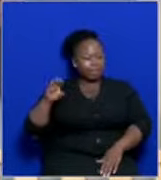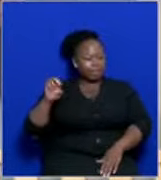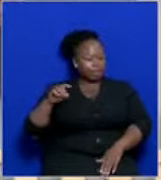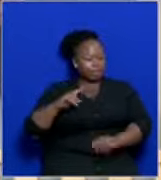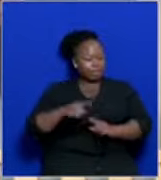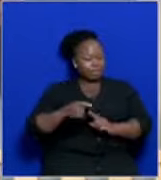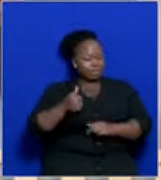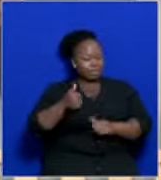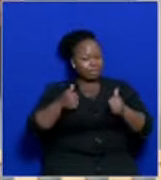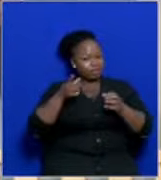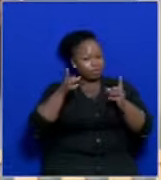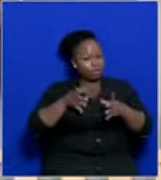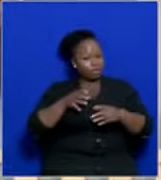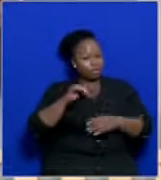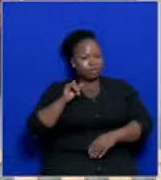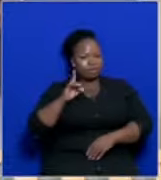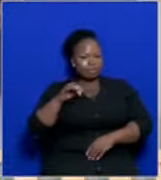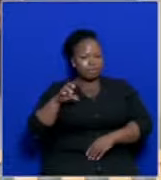IPID.